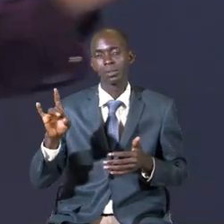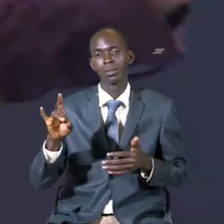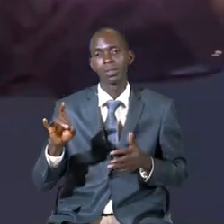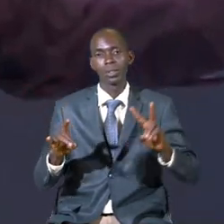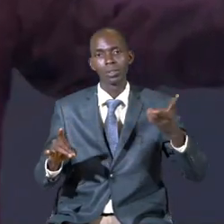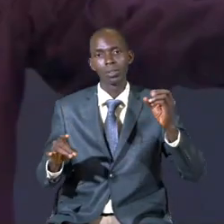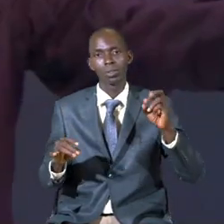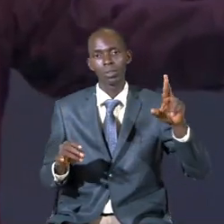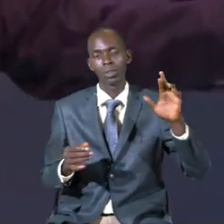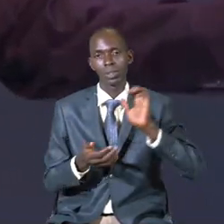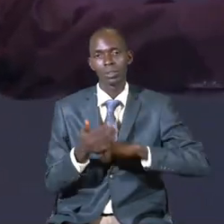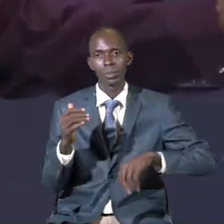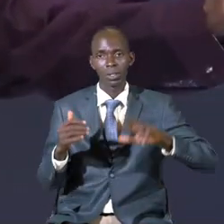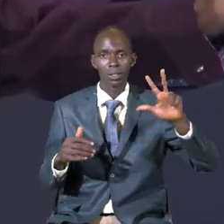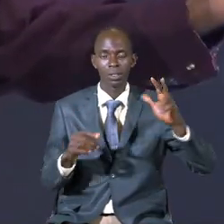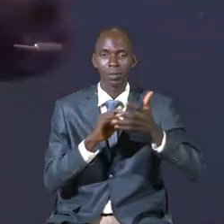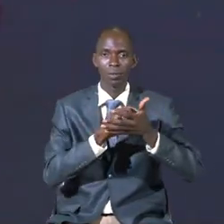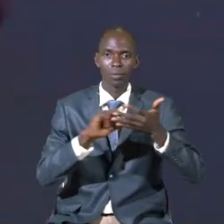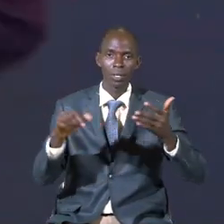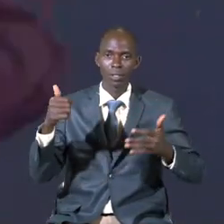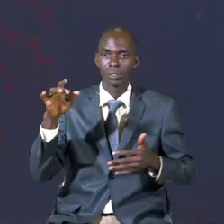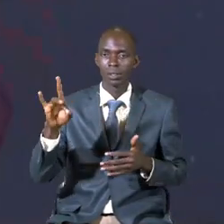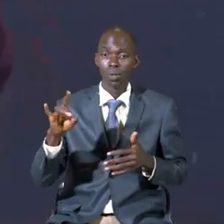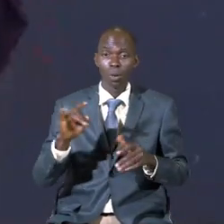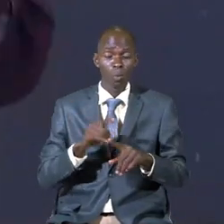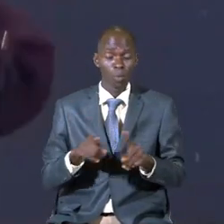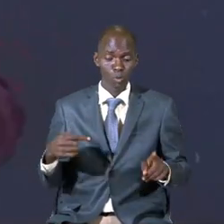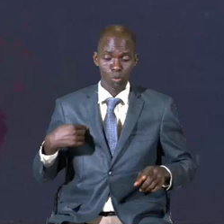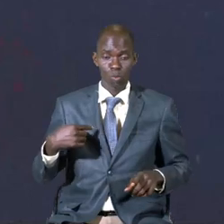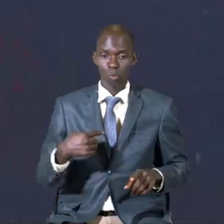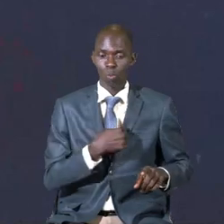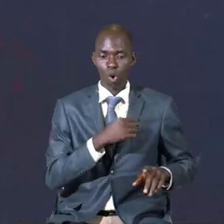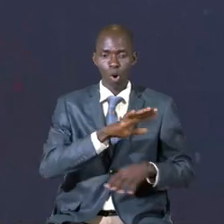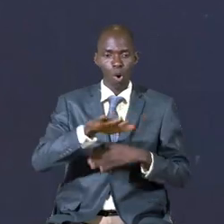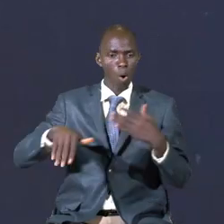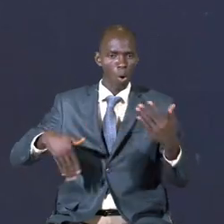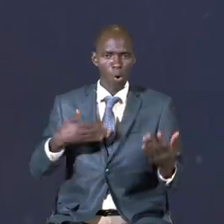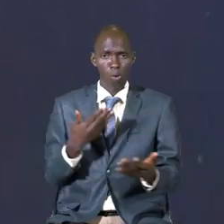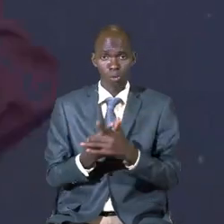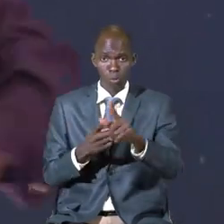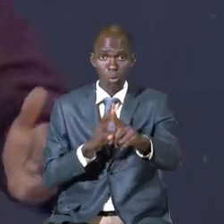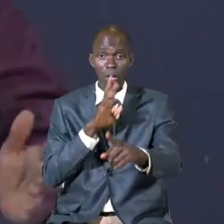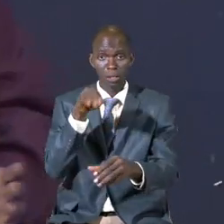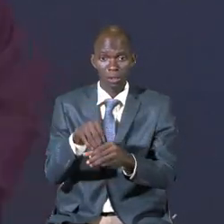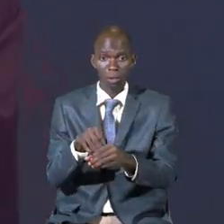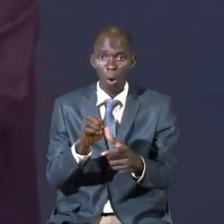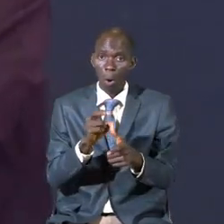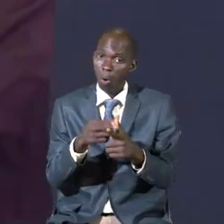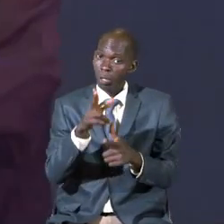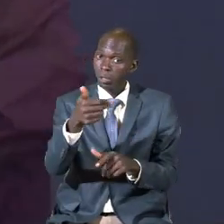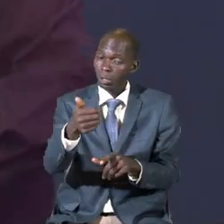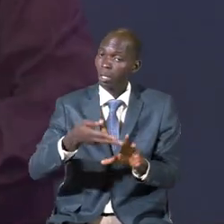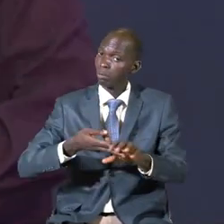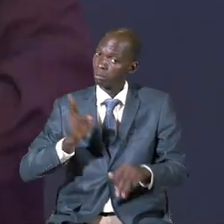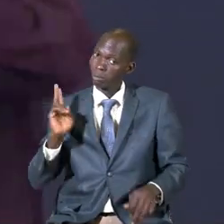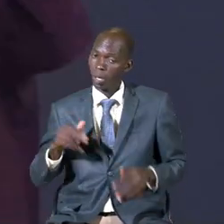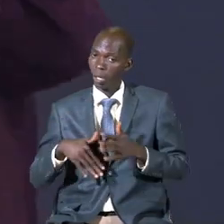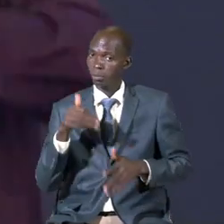but we all you're included except you exclude yourself the lord brings you